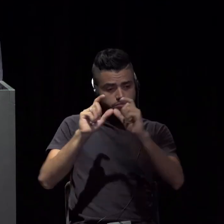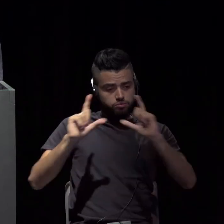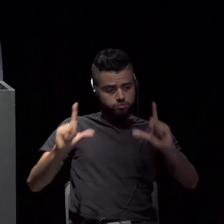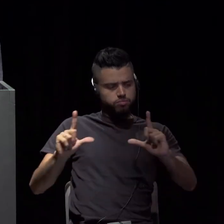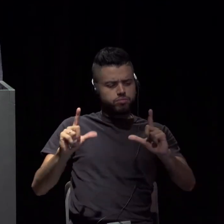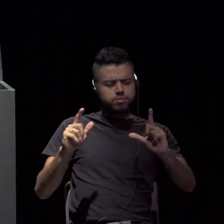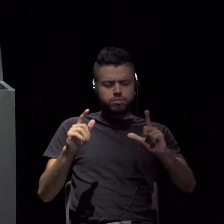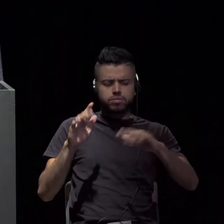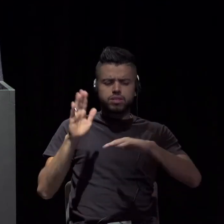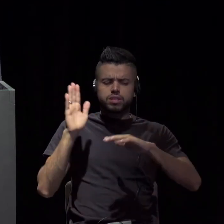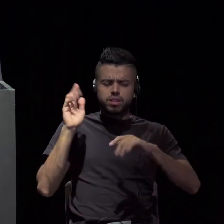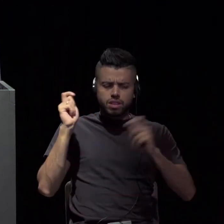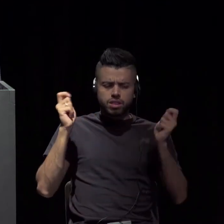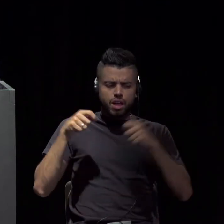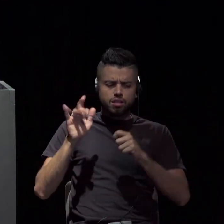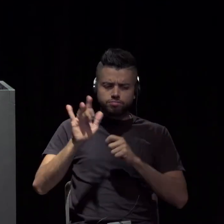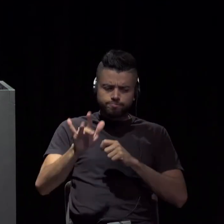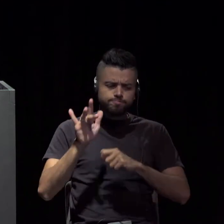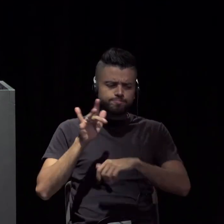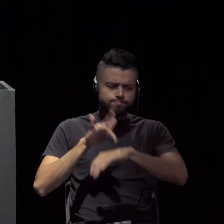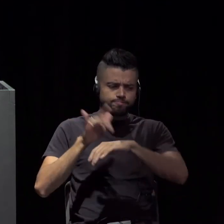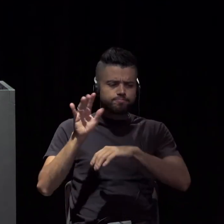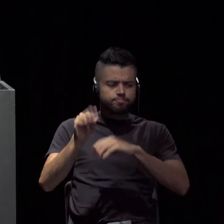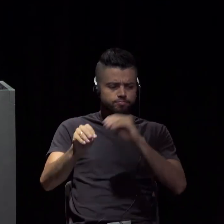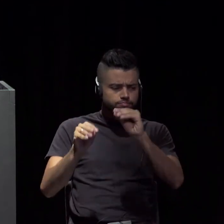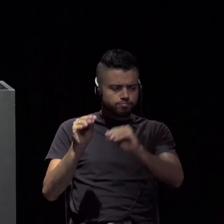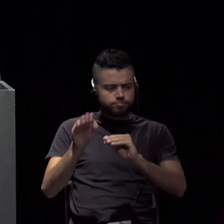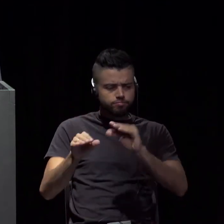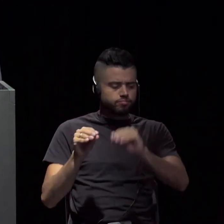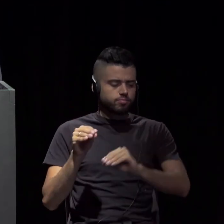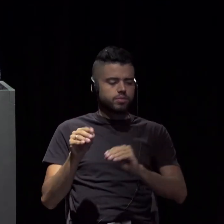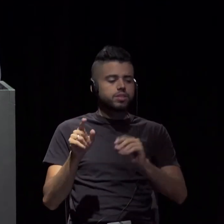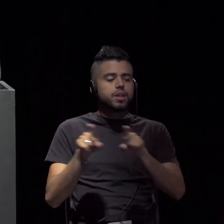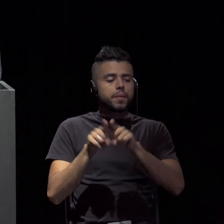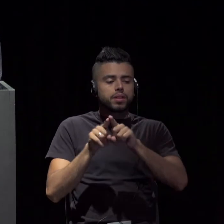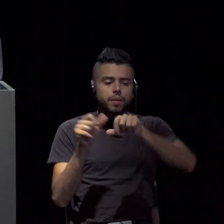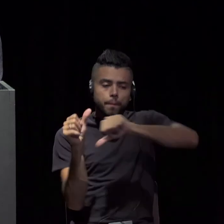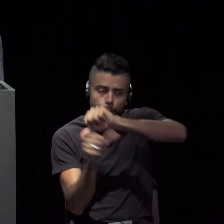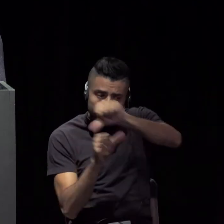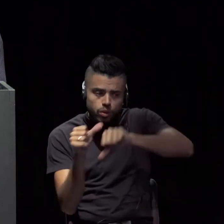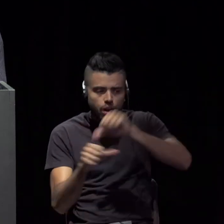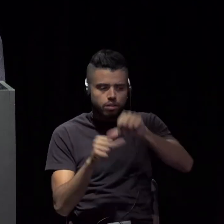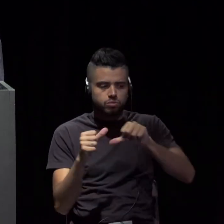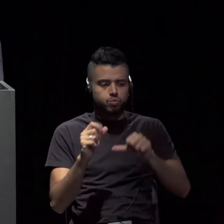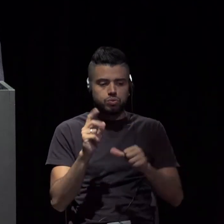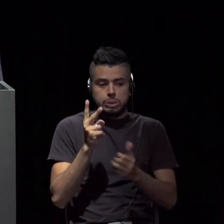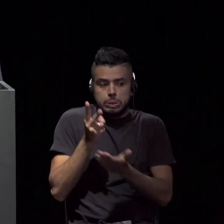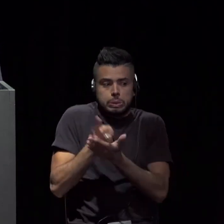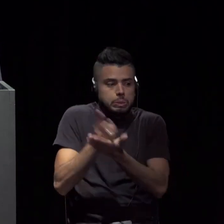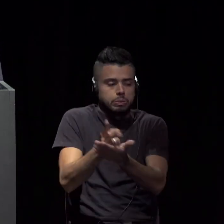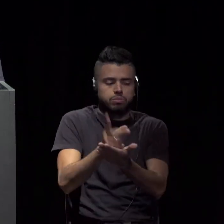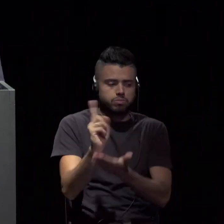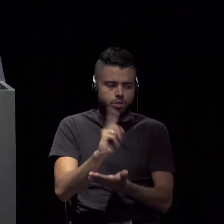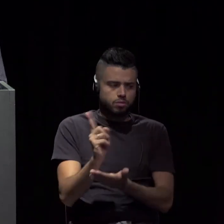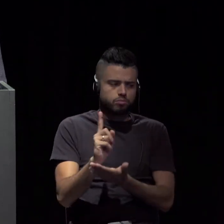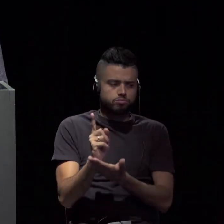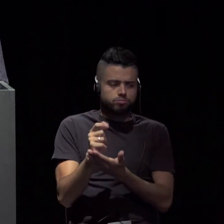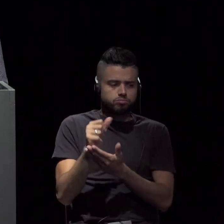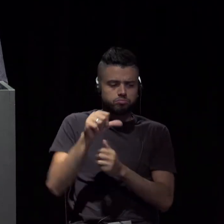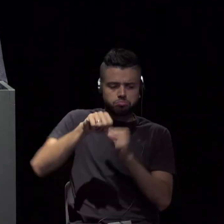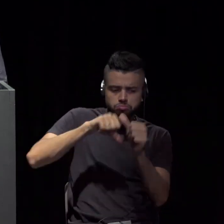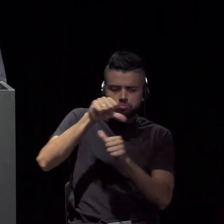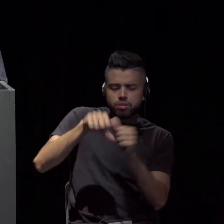original design, it is with the intent to co-opt the justifiably anxious and reluctant curators into